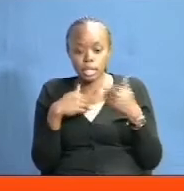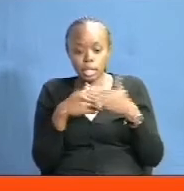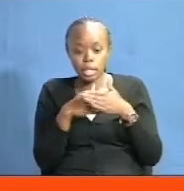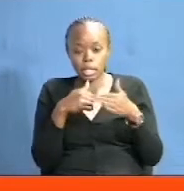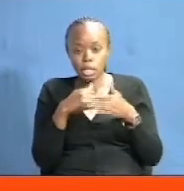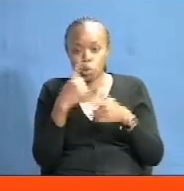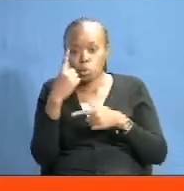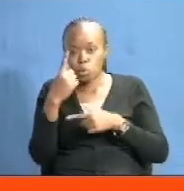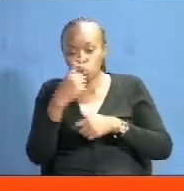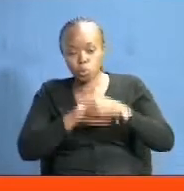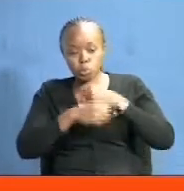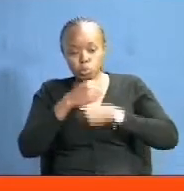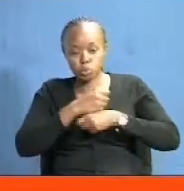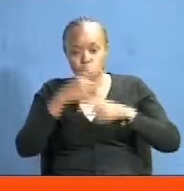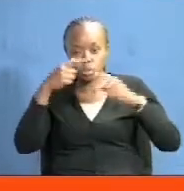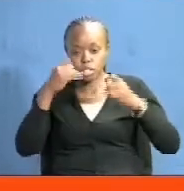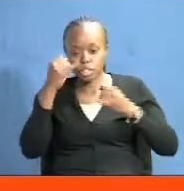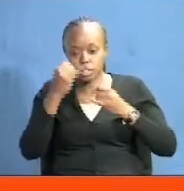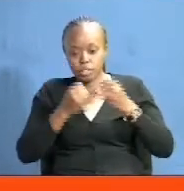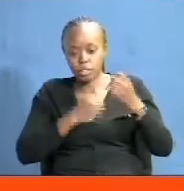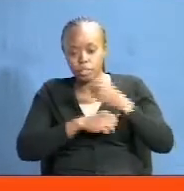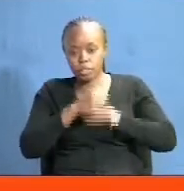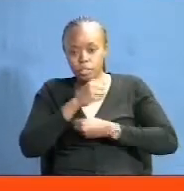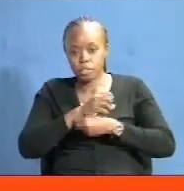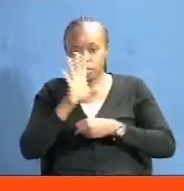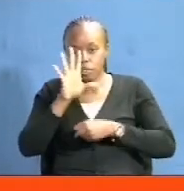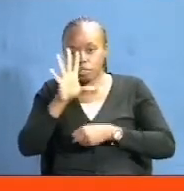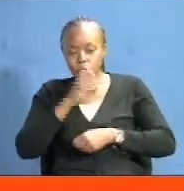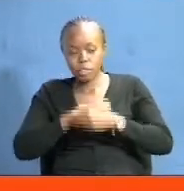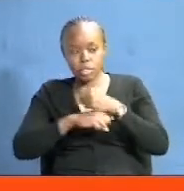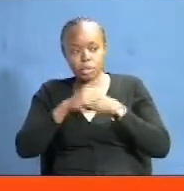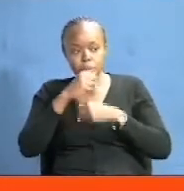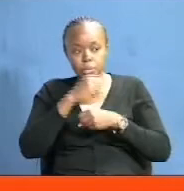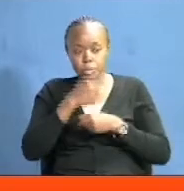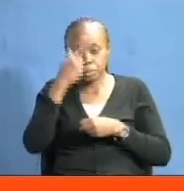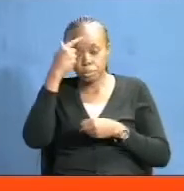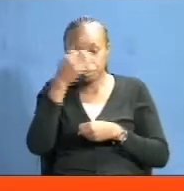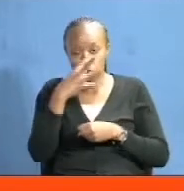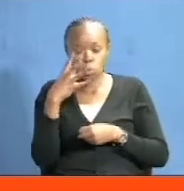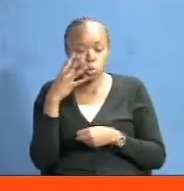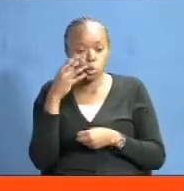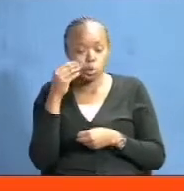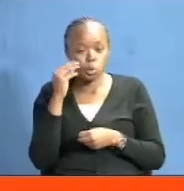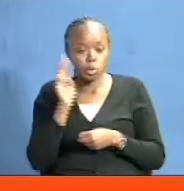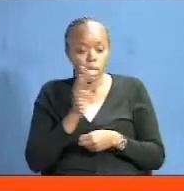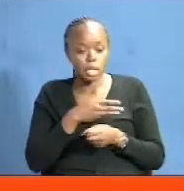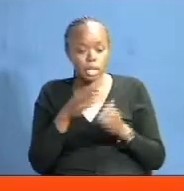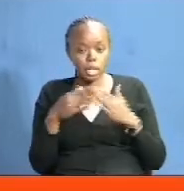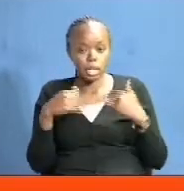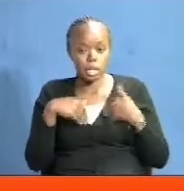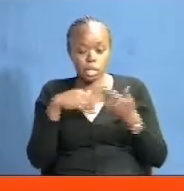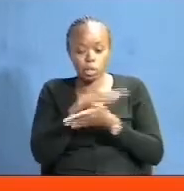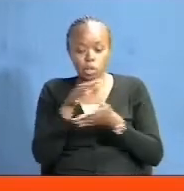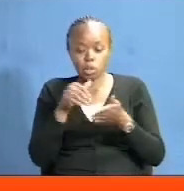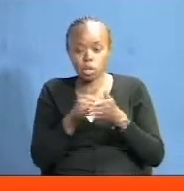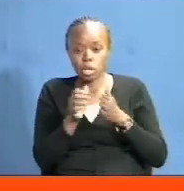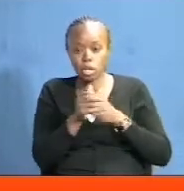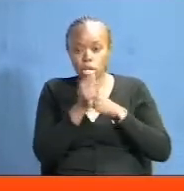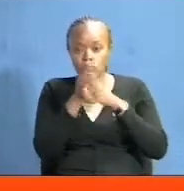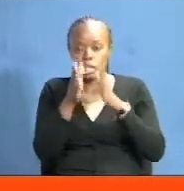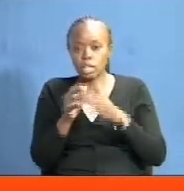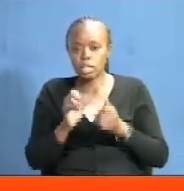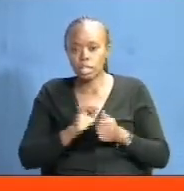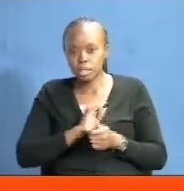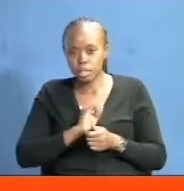study. I'll be a student. This is my final year, the 5th year. Because of the experience that we've gathered in all those years of leadership,